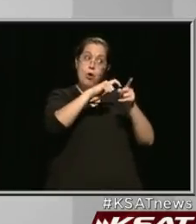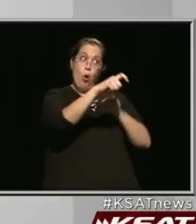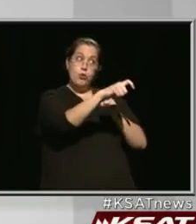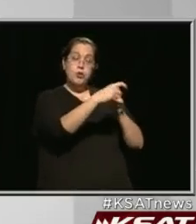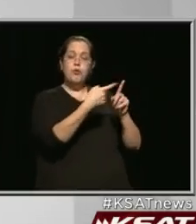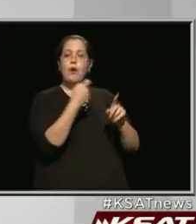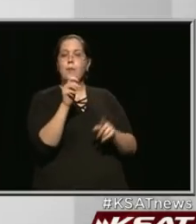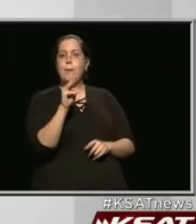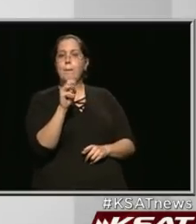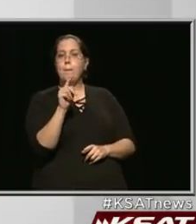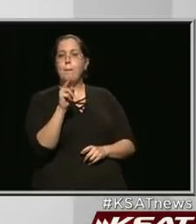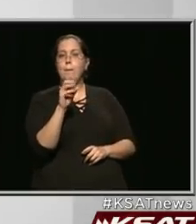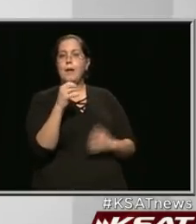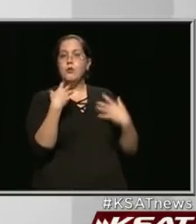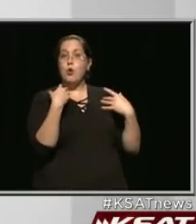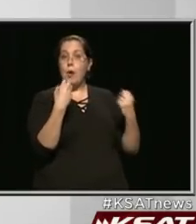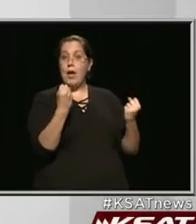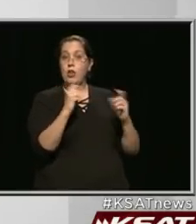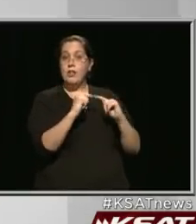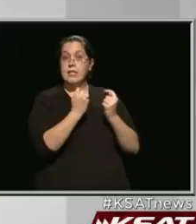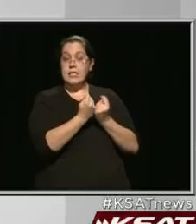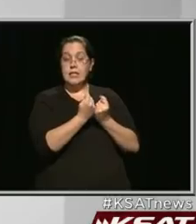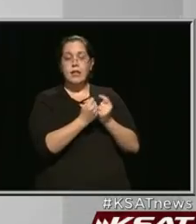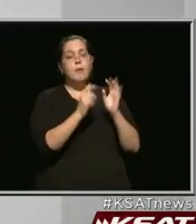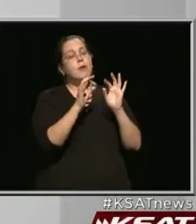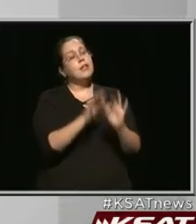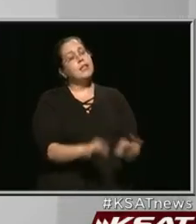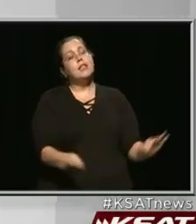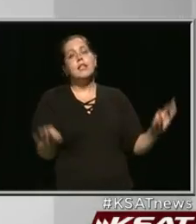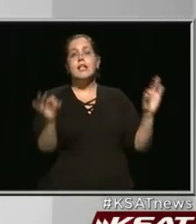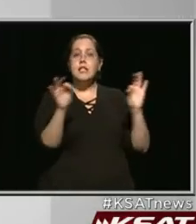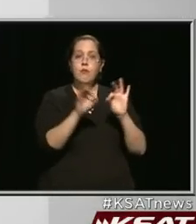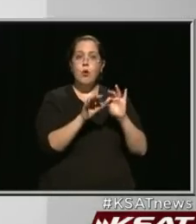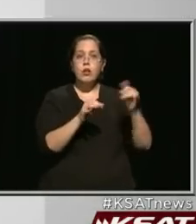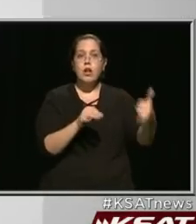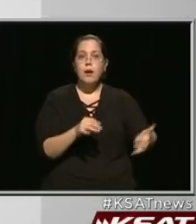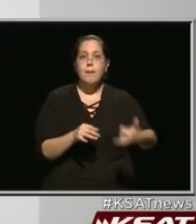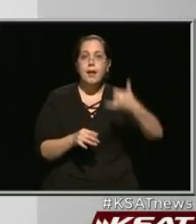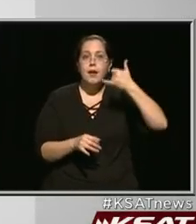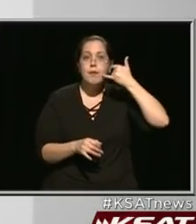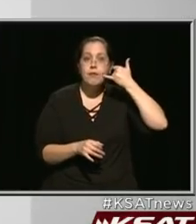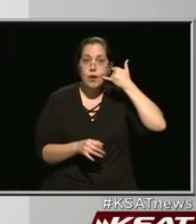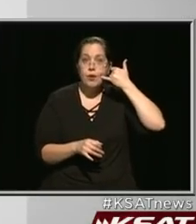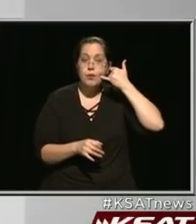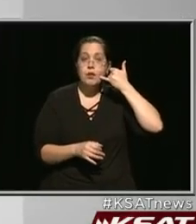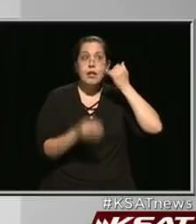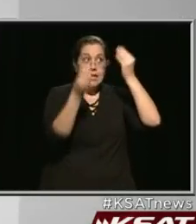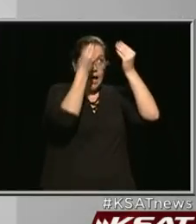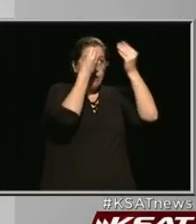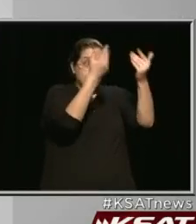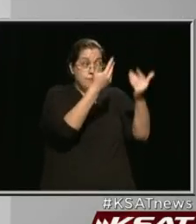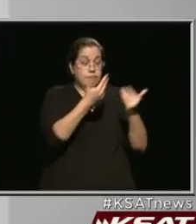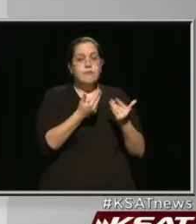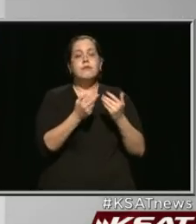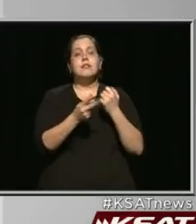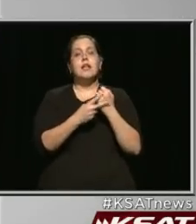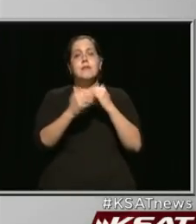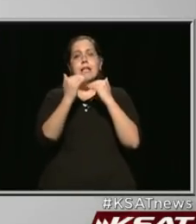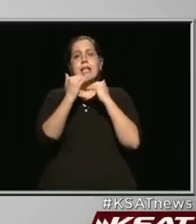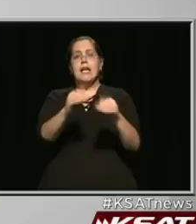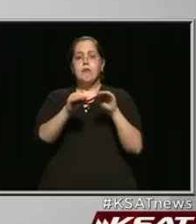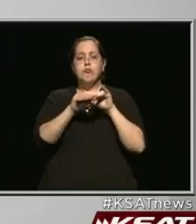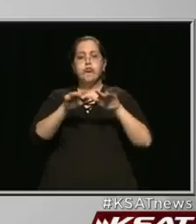Metro Health's contact tracing team, it's very important. Pick up the phone. The information you share with us helps contain the spread